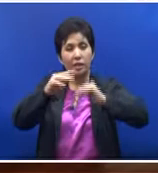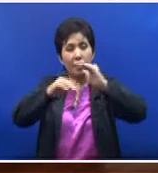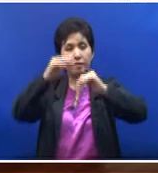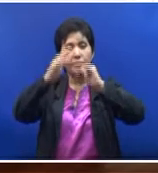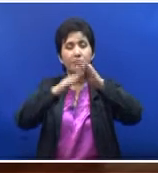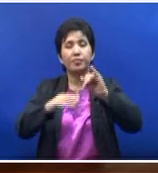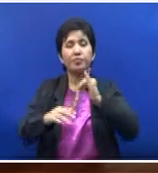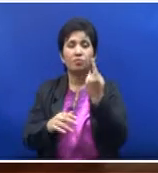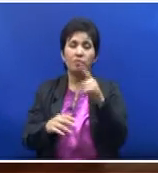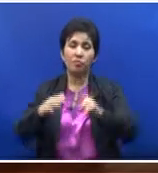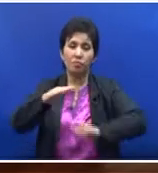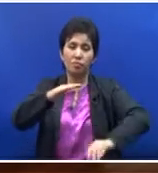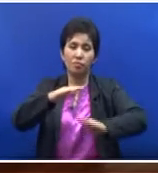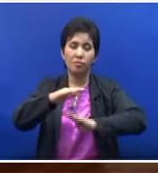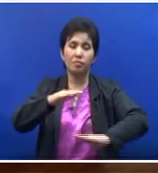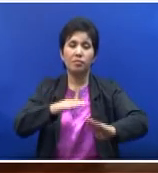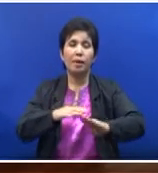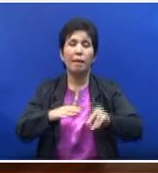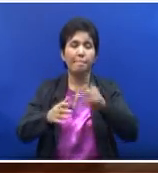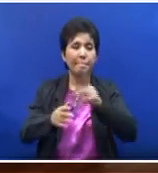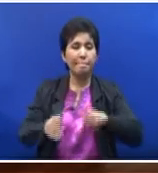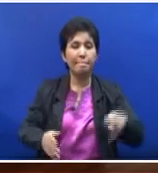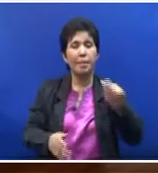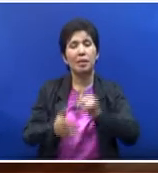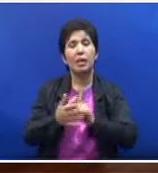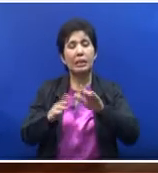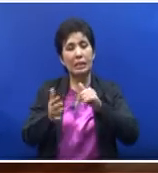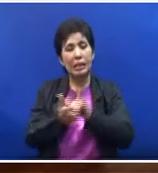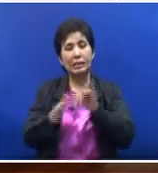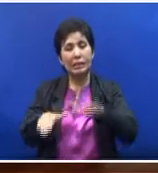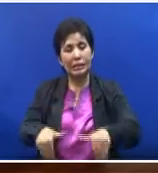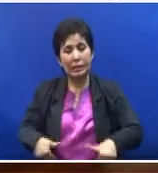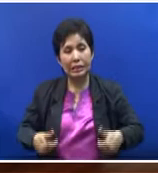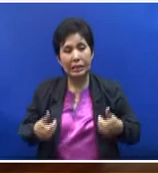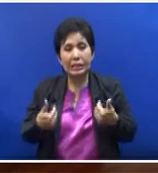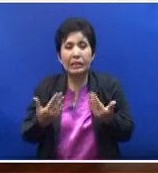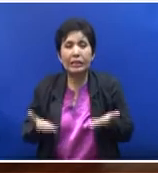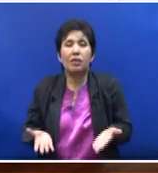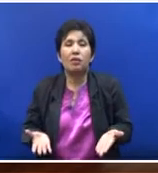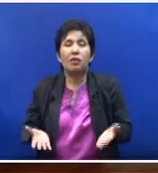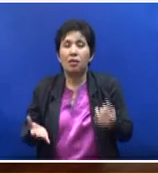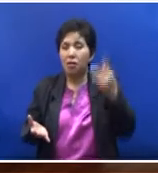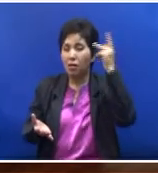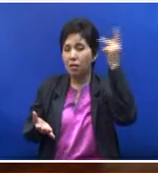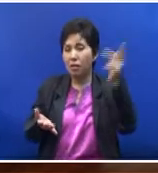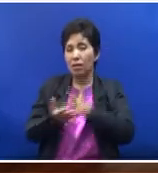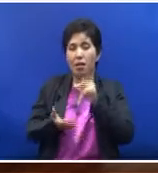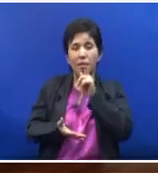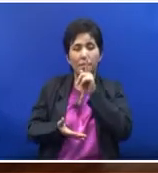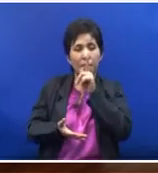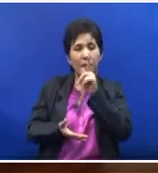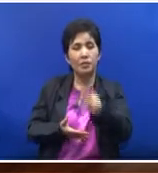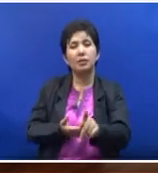development just based on Western civilization. Okay, so that is how they define development.